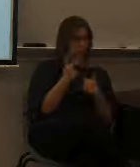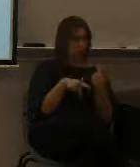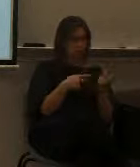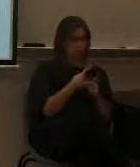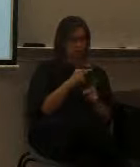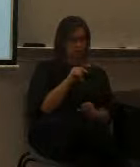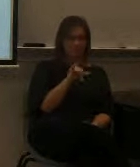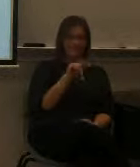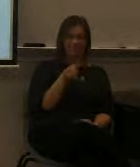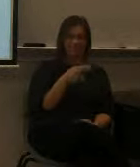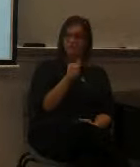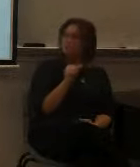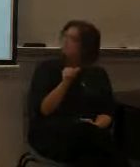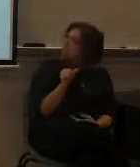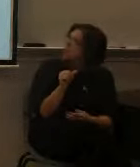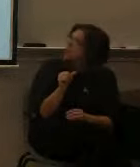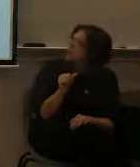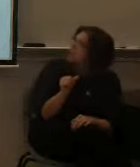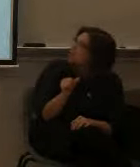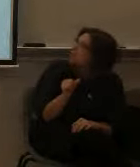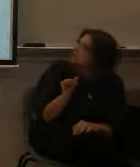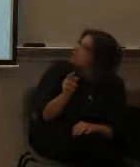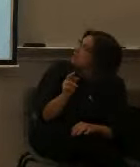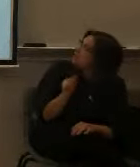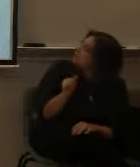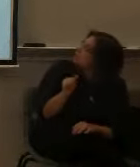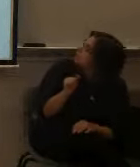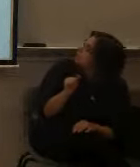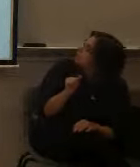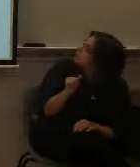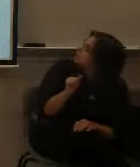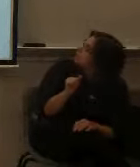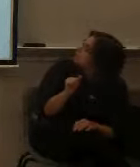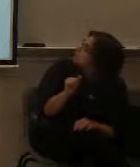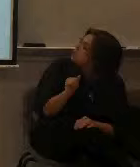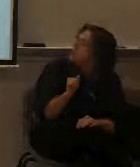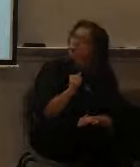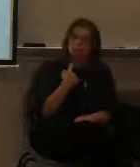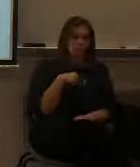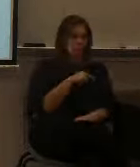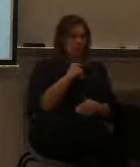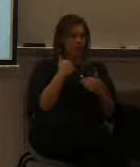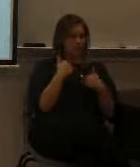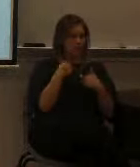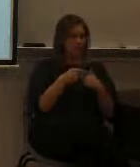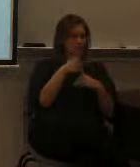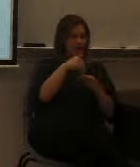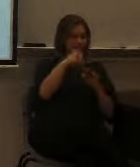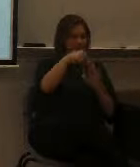of typha, and we have them at depth